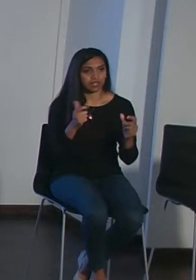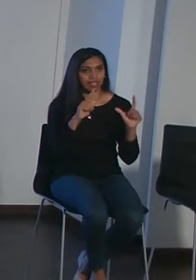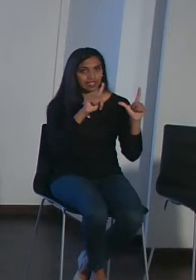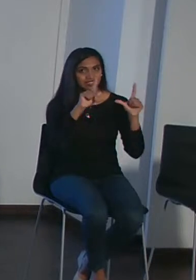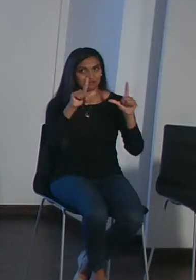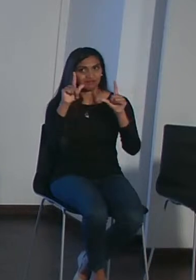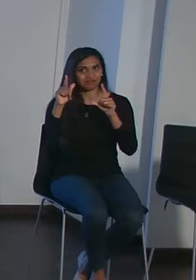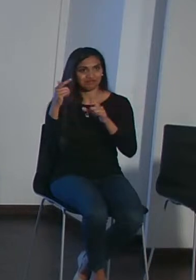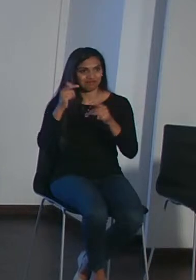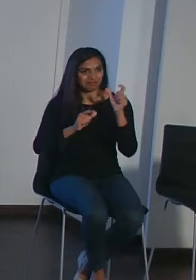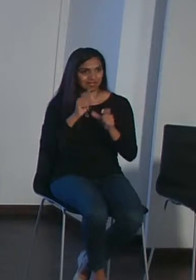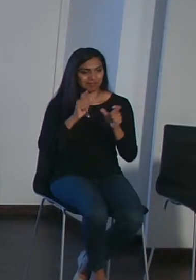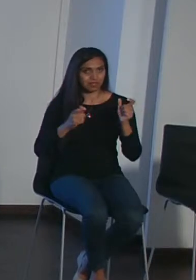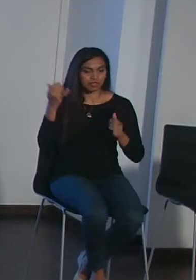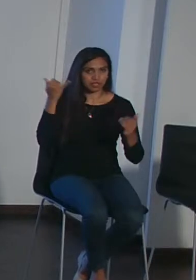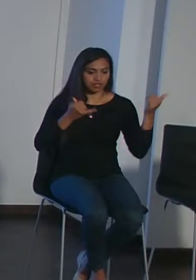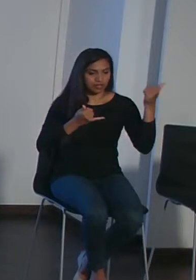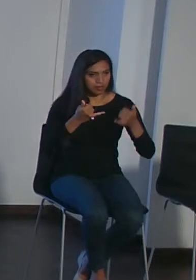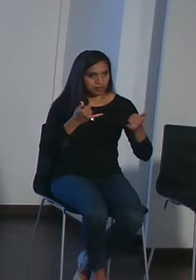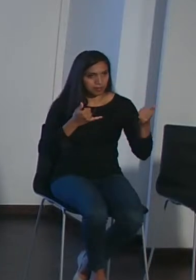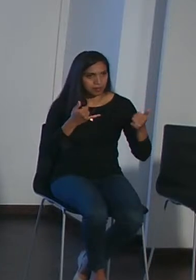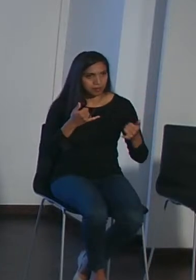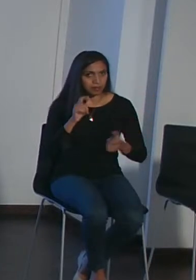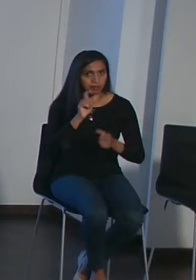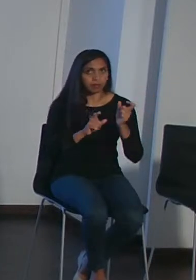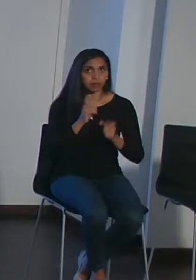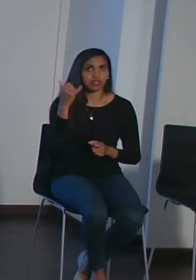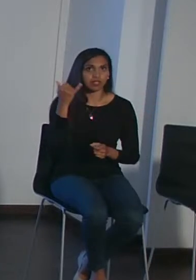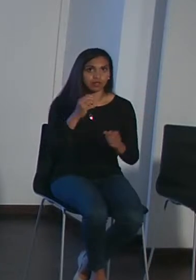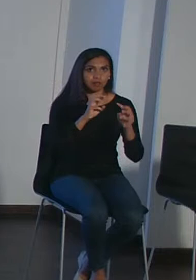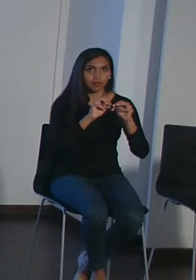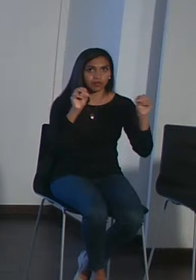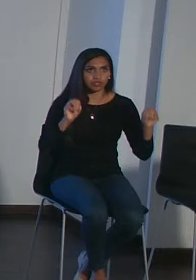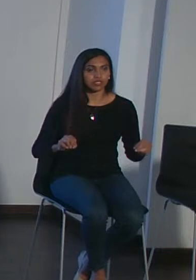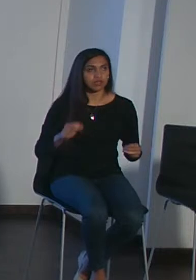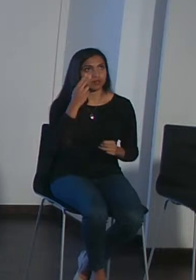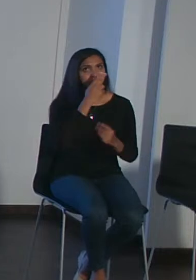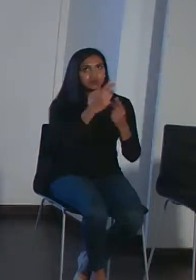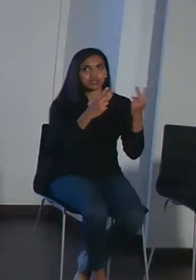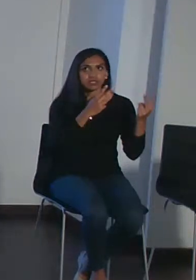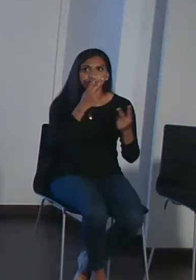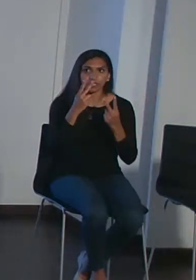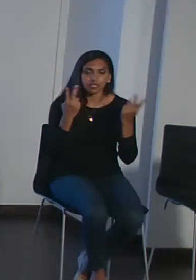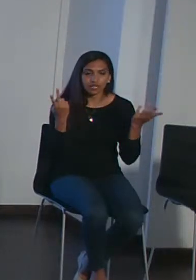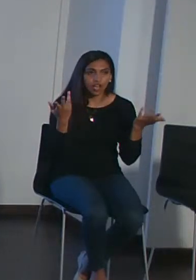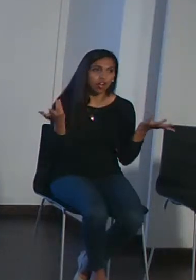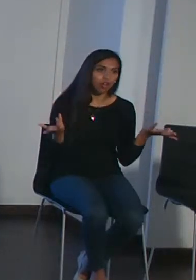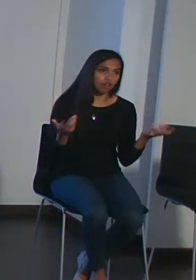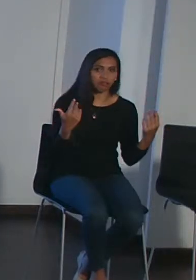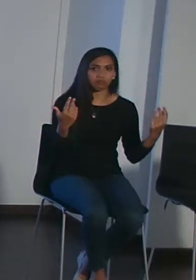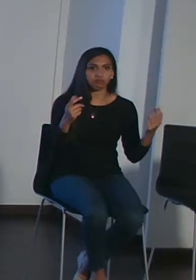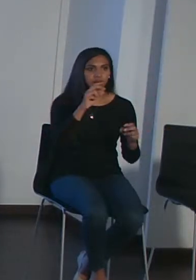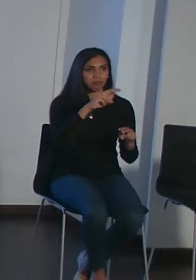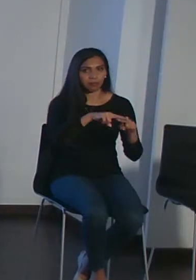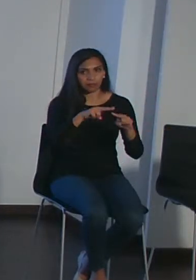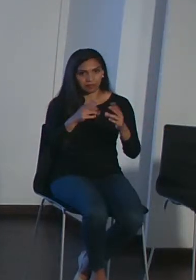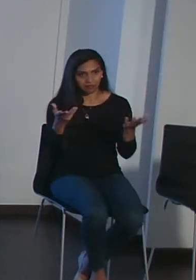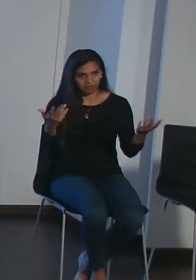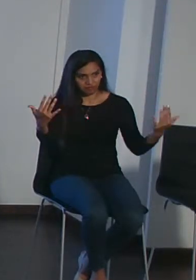exhibition, the number of people who visit a museum, an event, these things are really